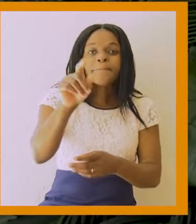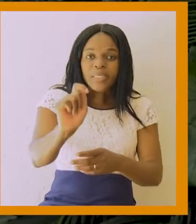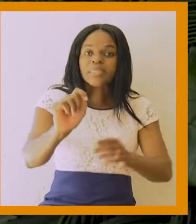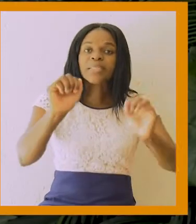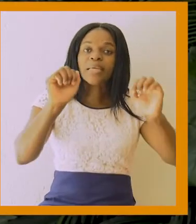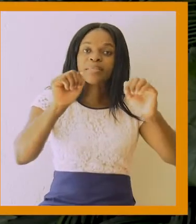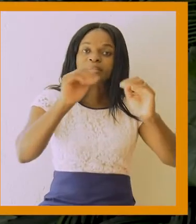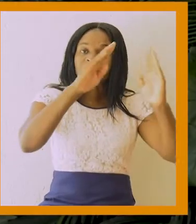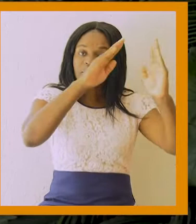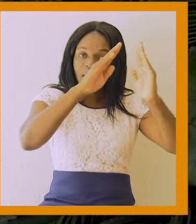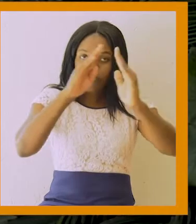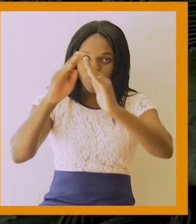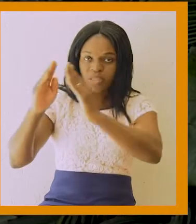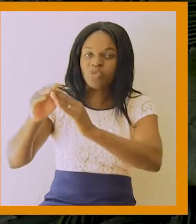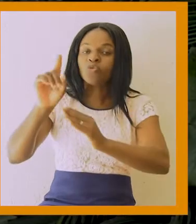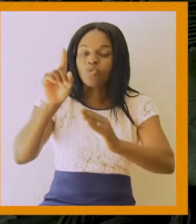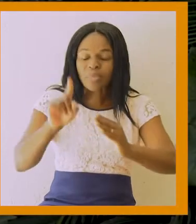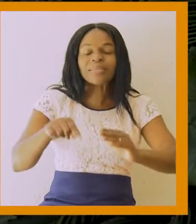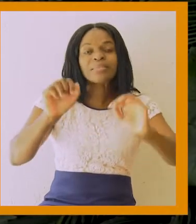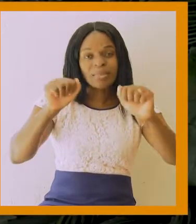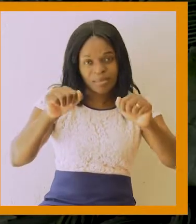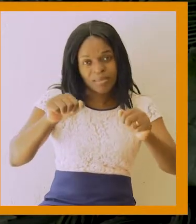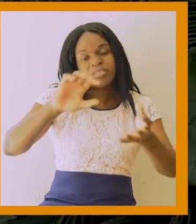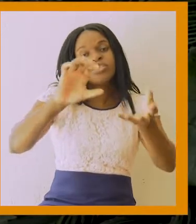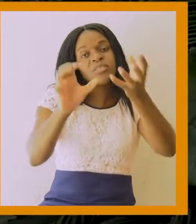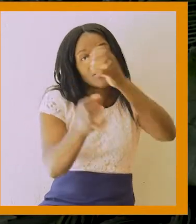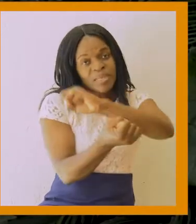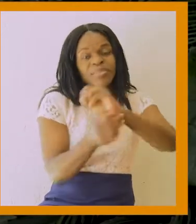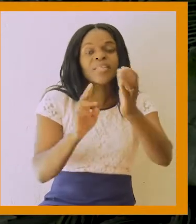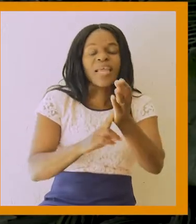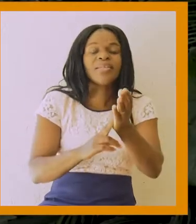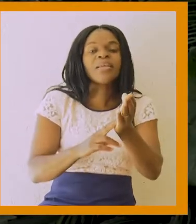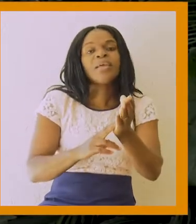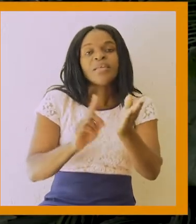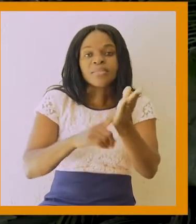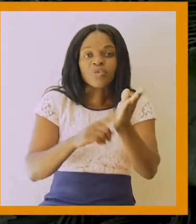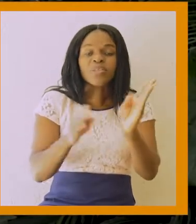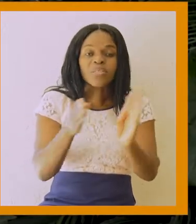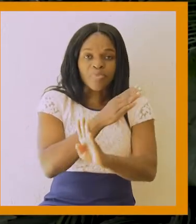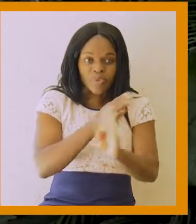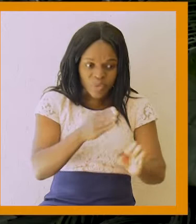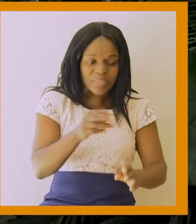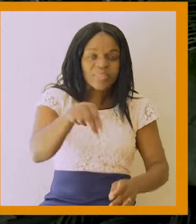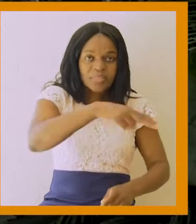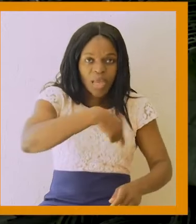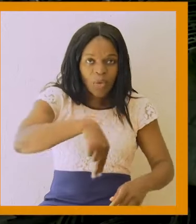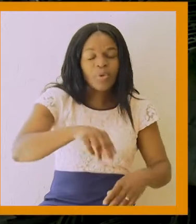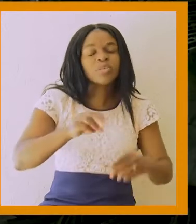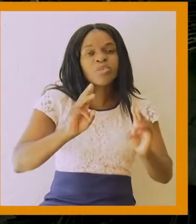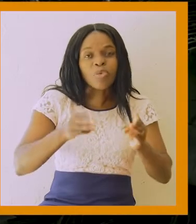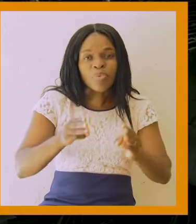agree as a community that rape and sexual abuse is our problem. Then when we strategize